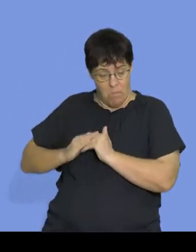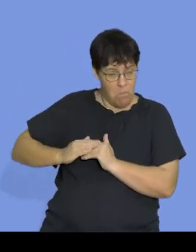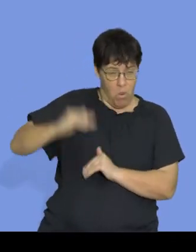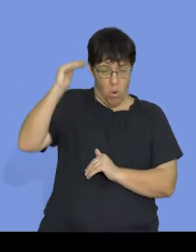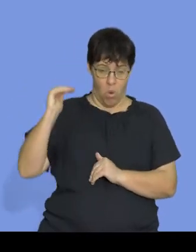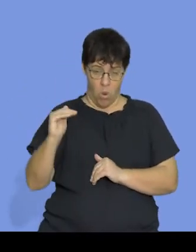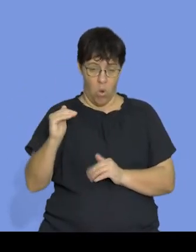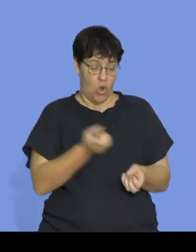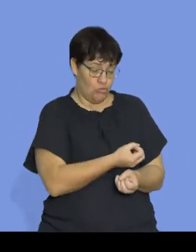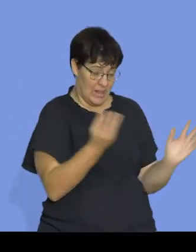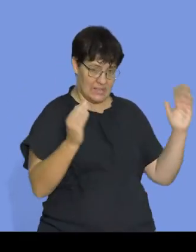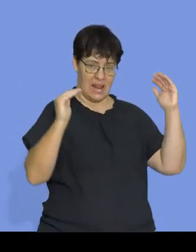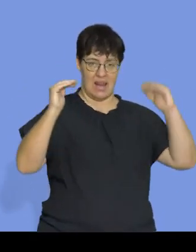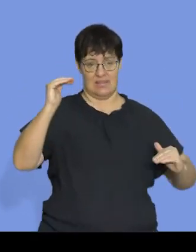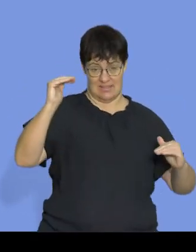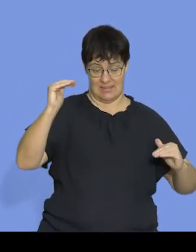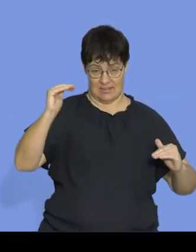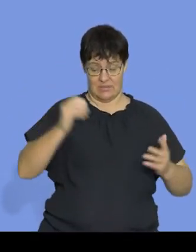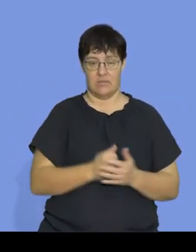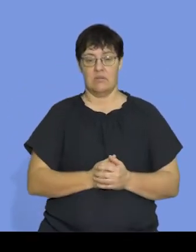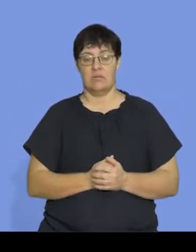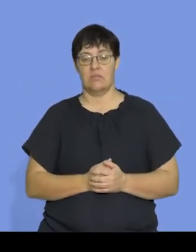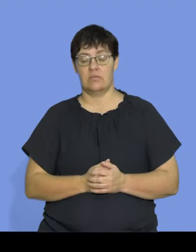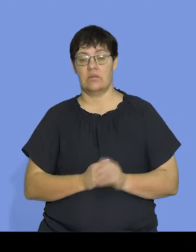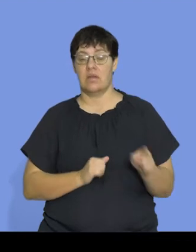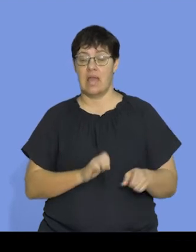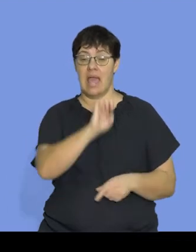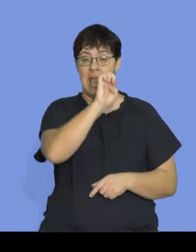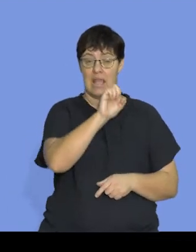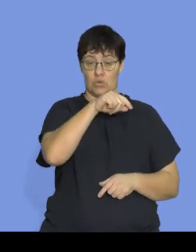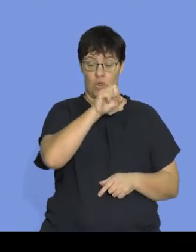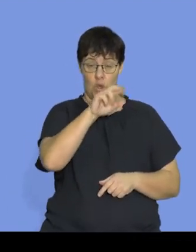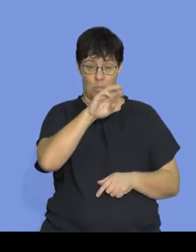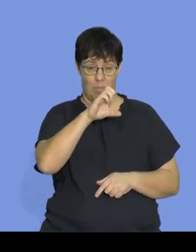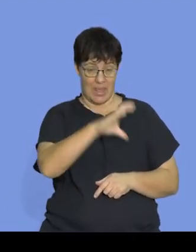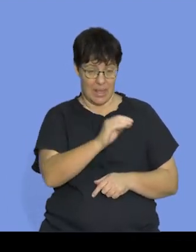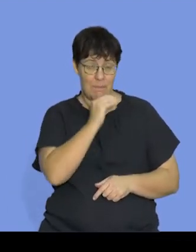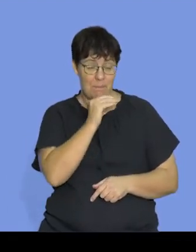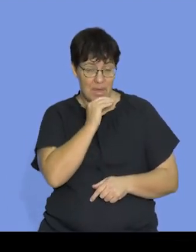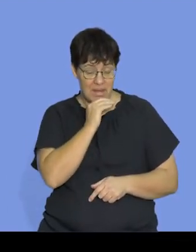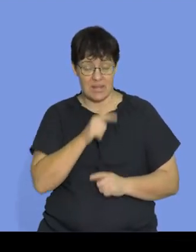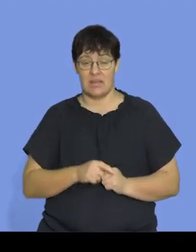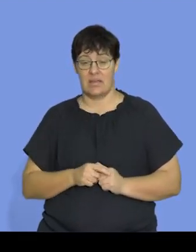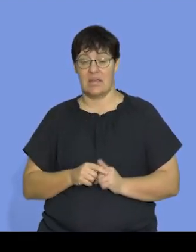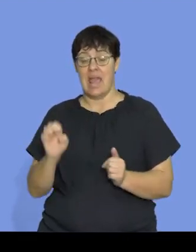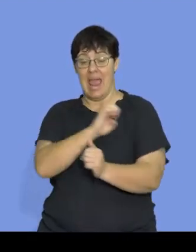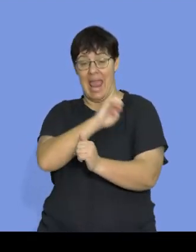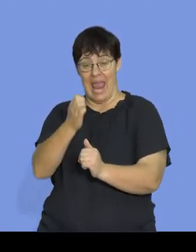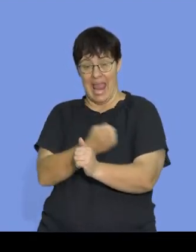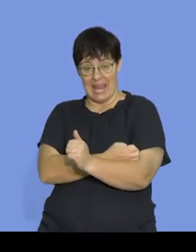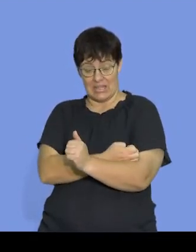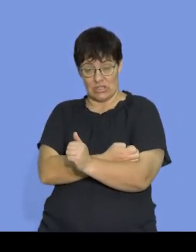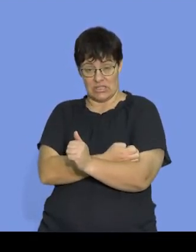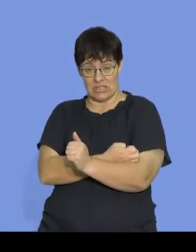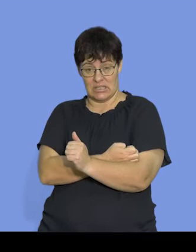is released when new bonds are formed. And then when we talk about an exothermic reaction, we are saying that more energy is actually